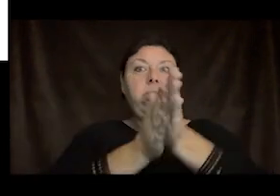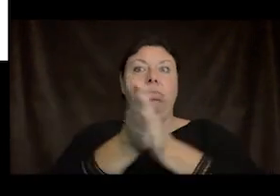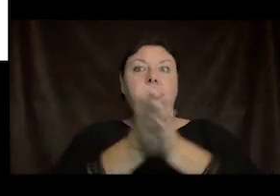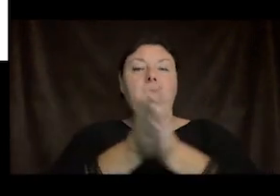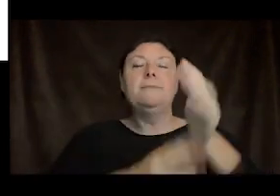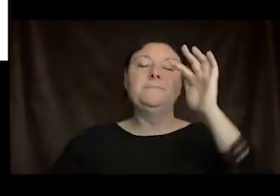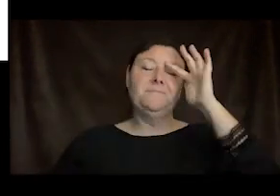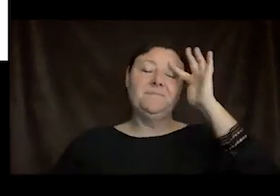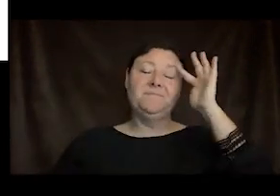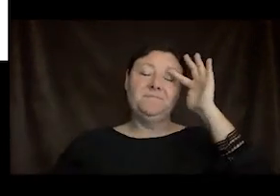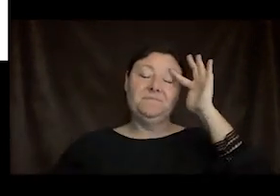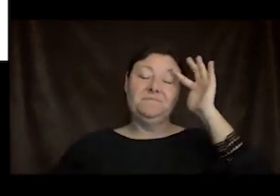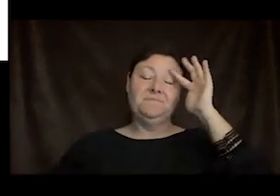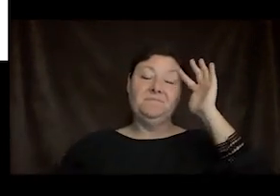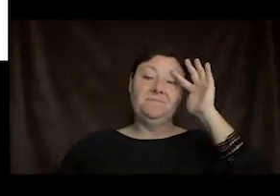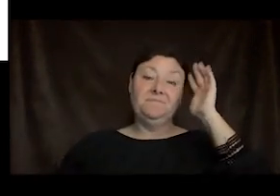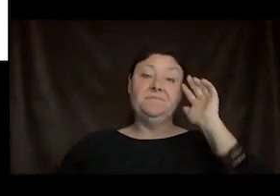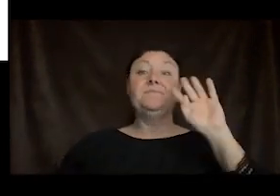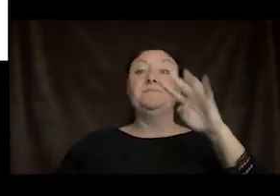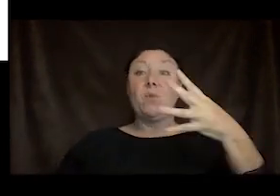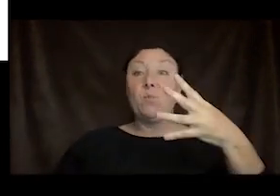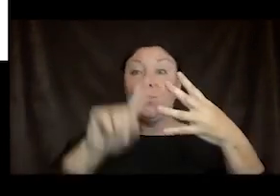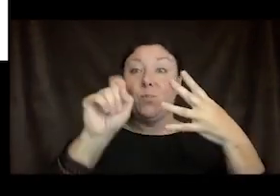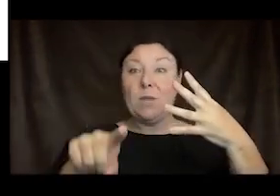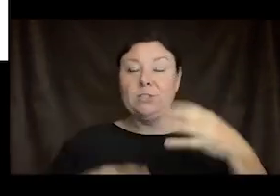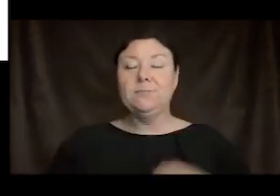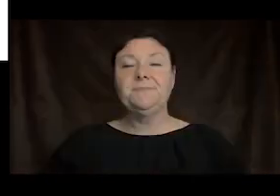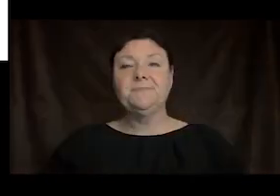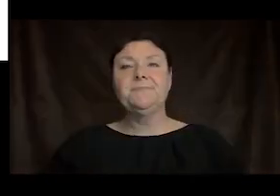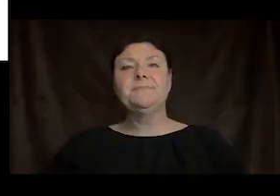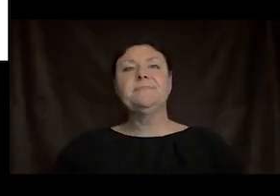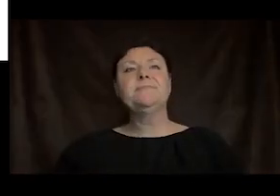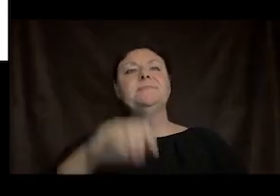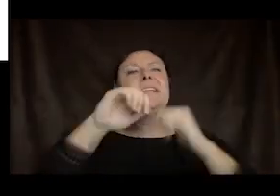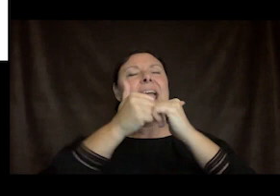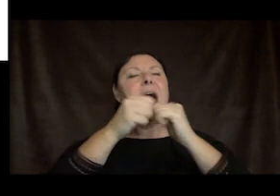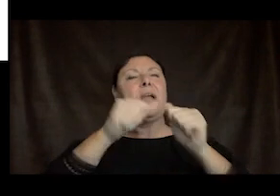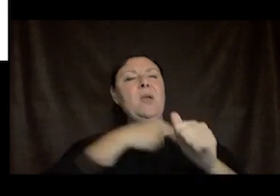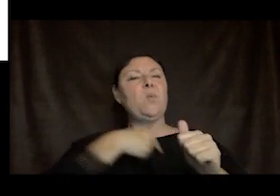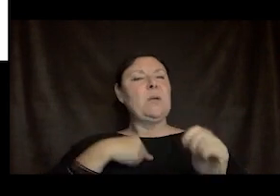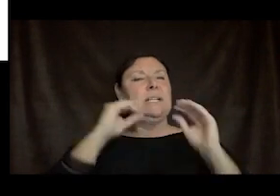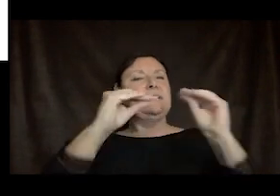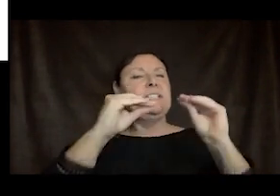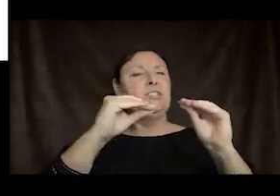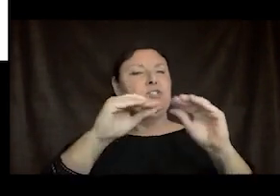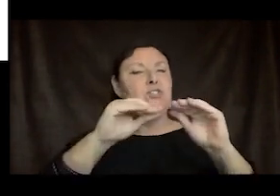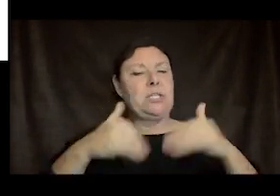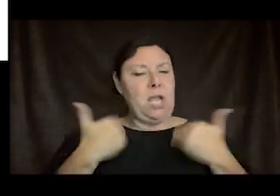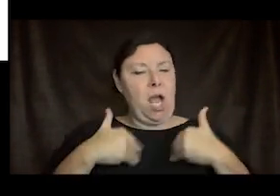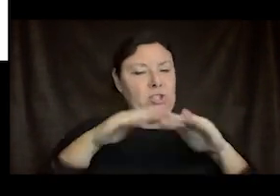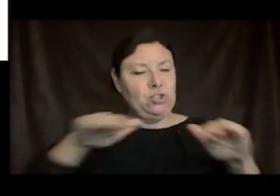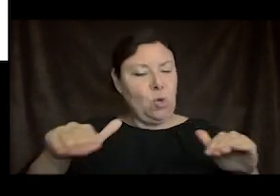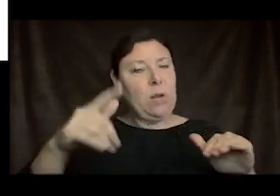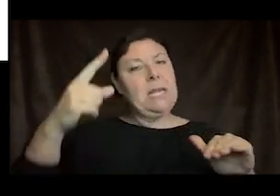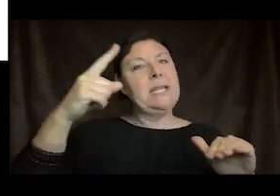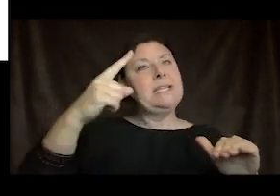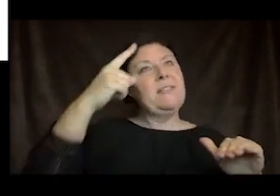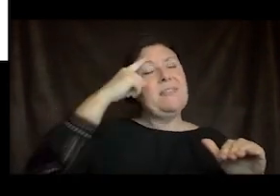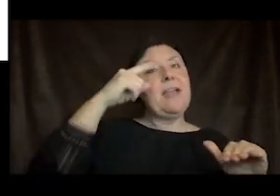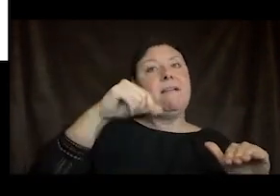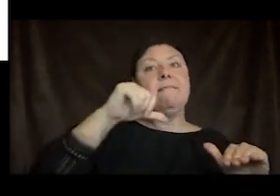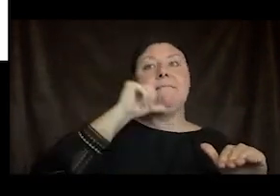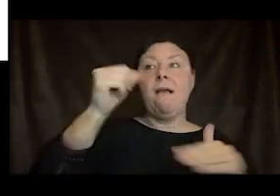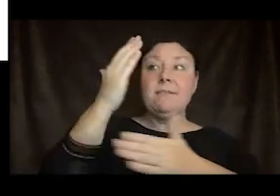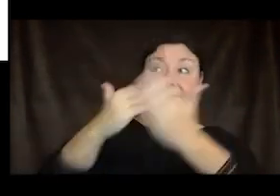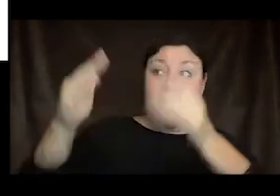Great, thank you. Okay, the next question is how can it be taught to youngsters to not think that certain opinions